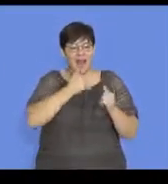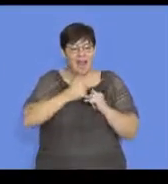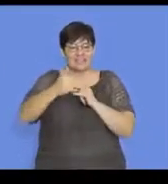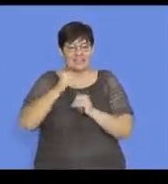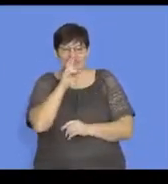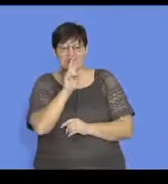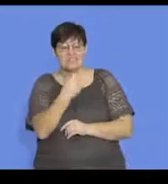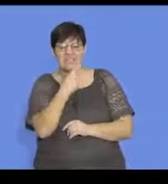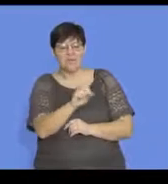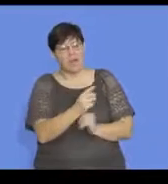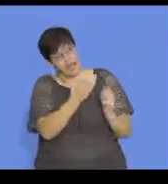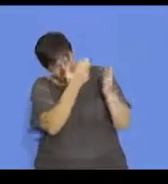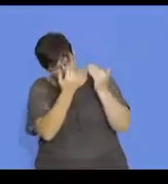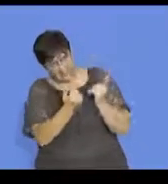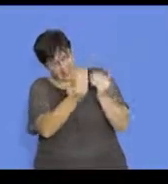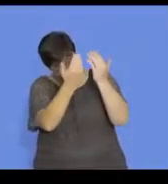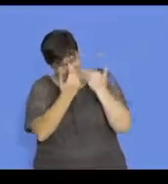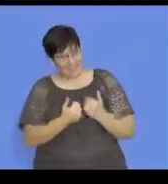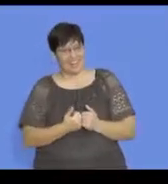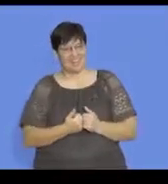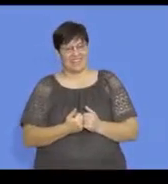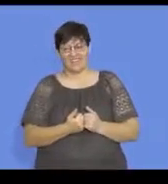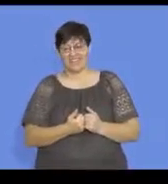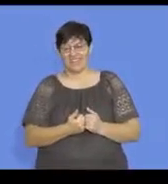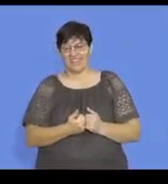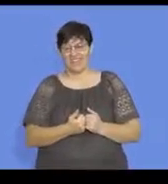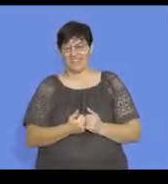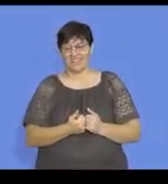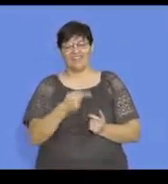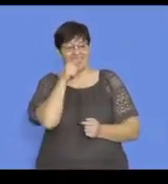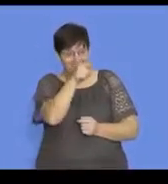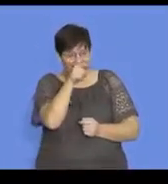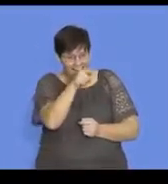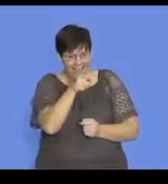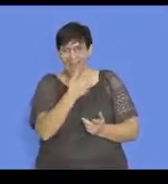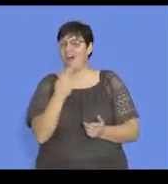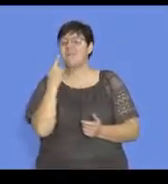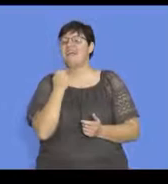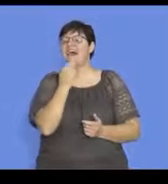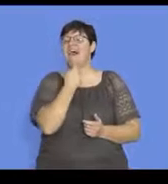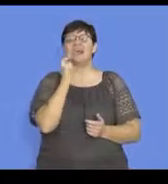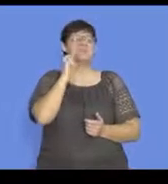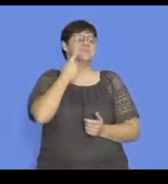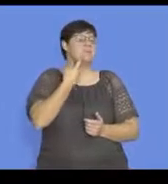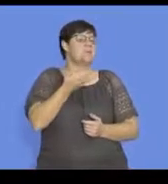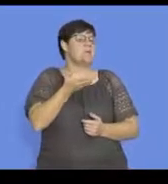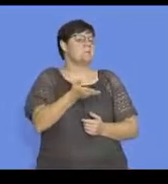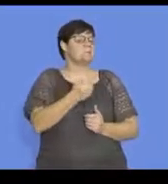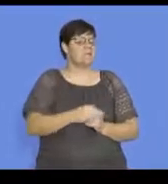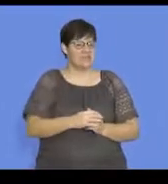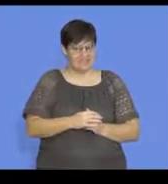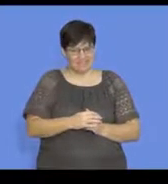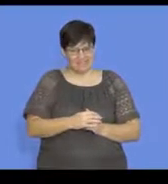saying? Hey, insects, look at this. This is where you need to come, All right, so it's